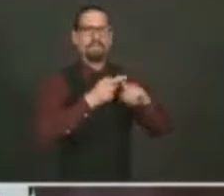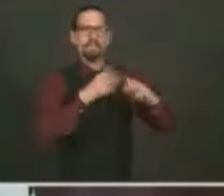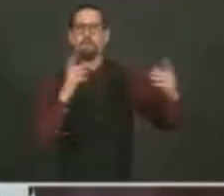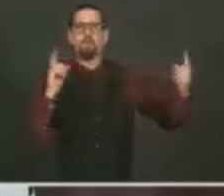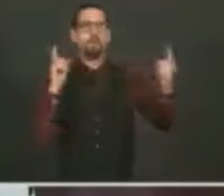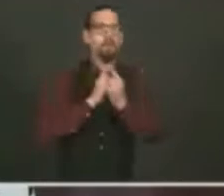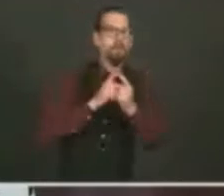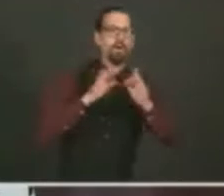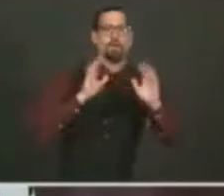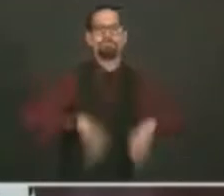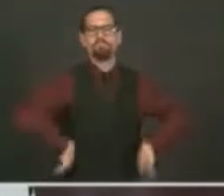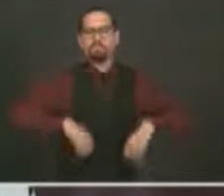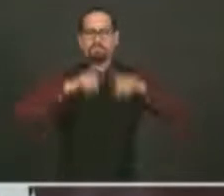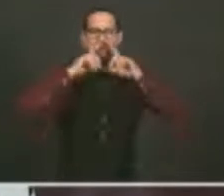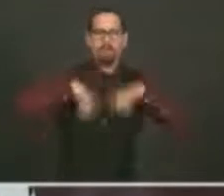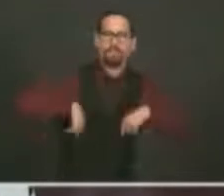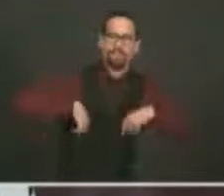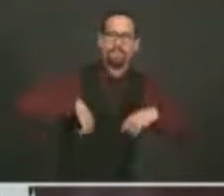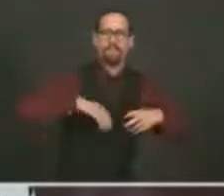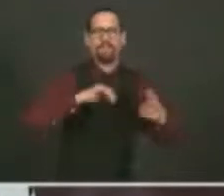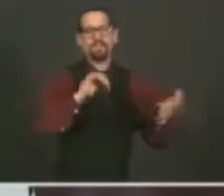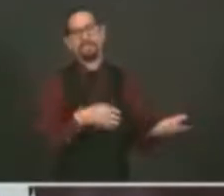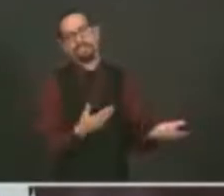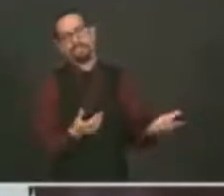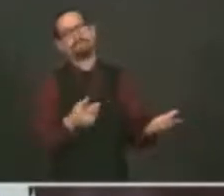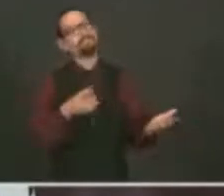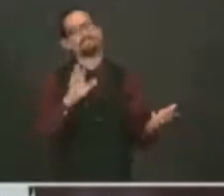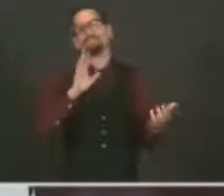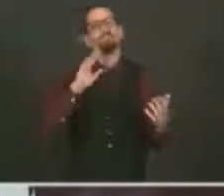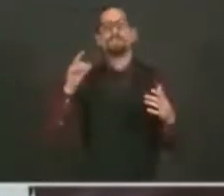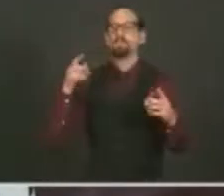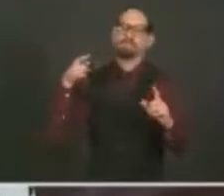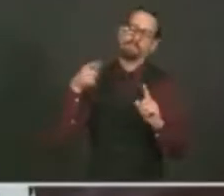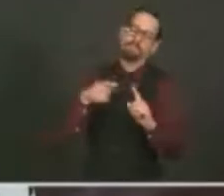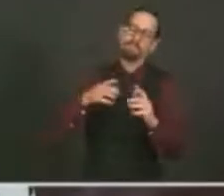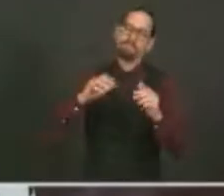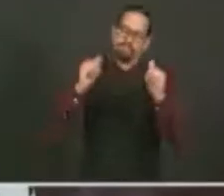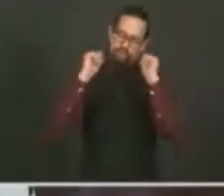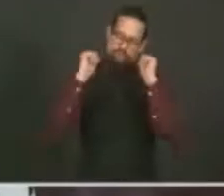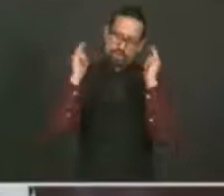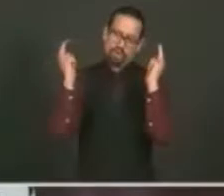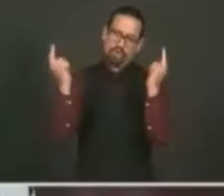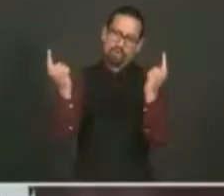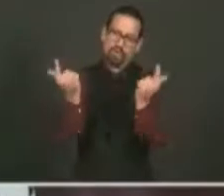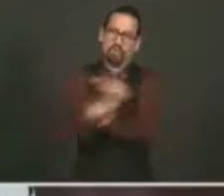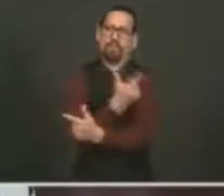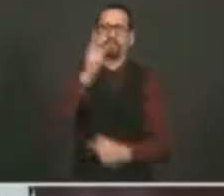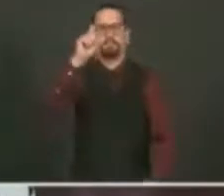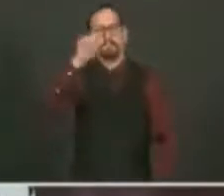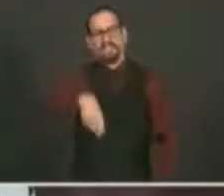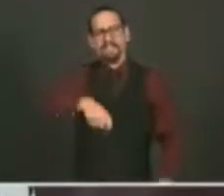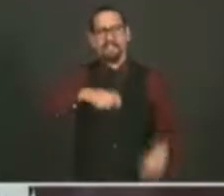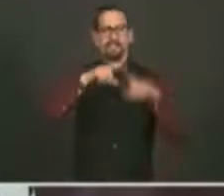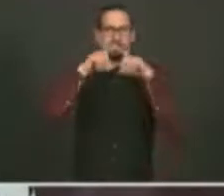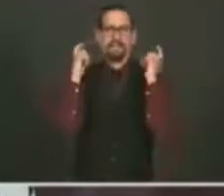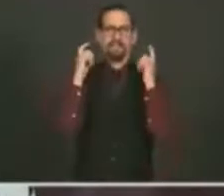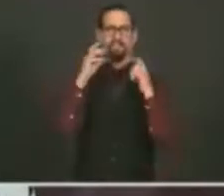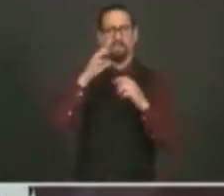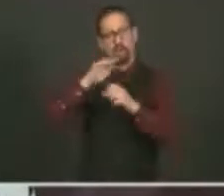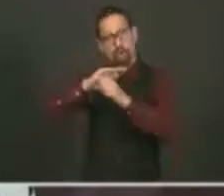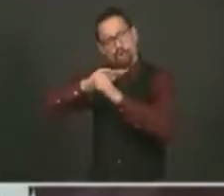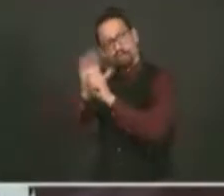In each of those situations, we must continue to wear our mask. COVID-19 does not care if it's